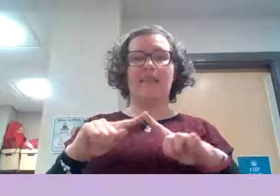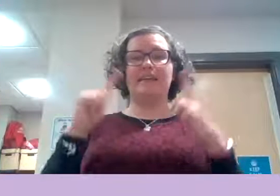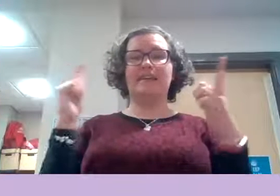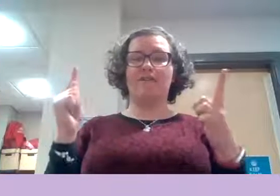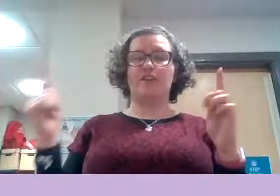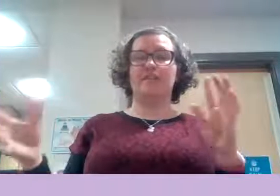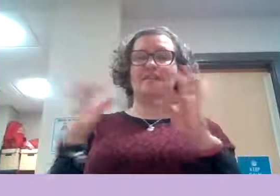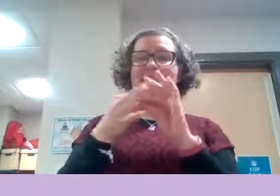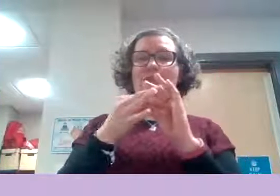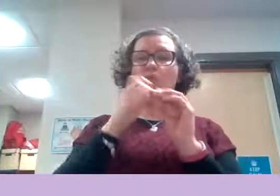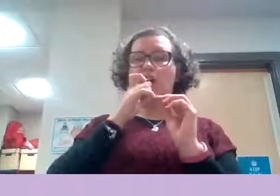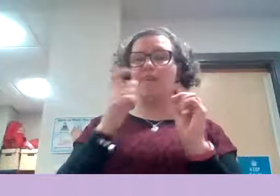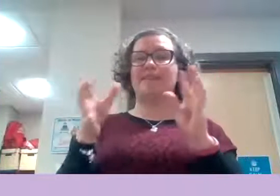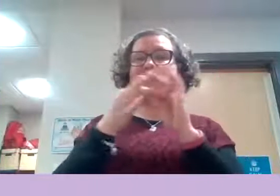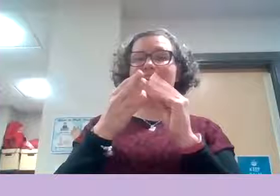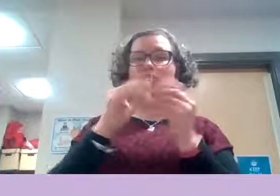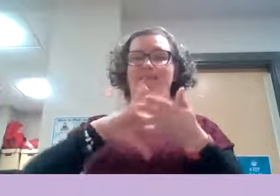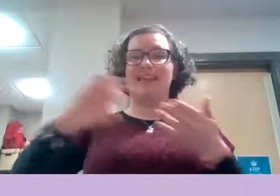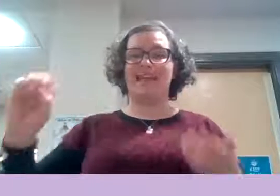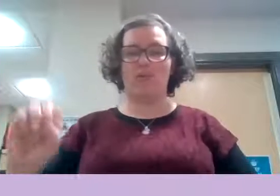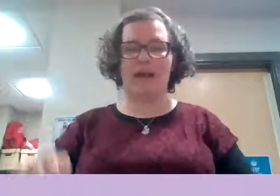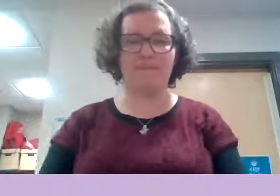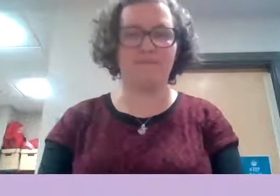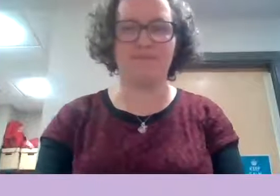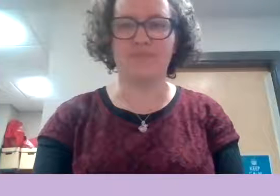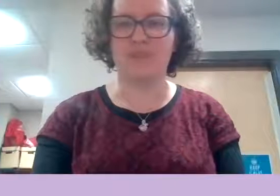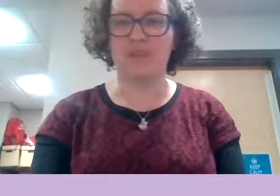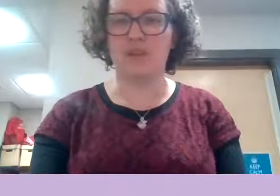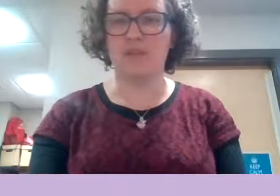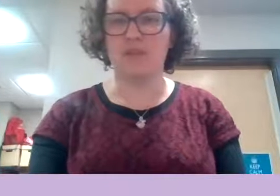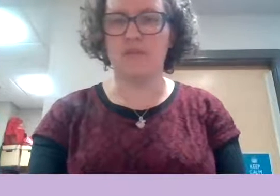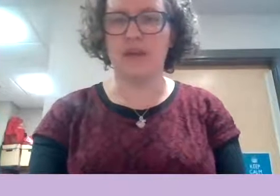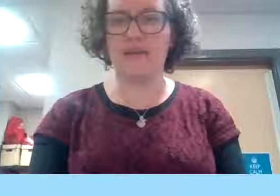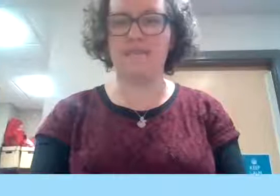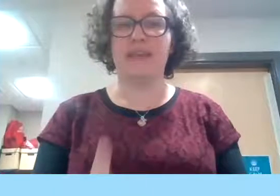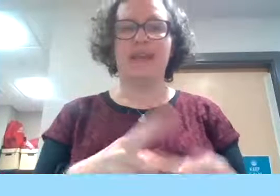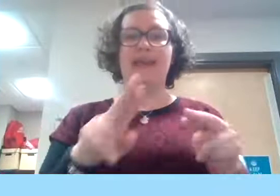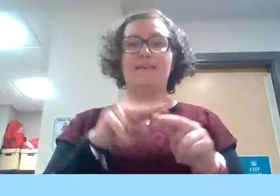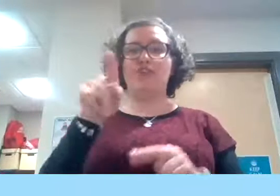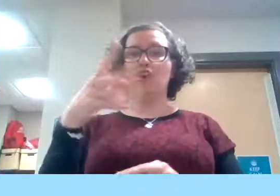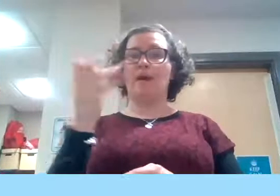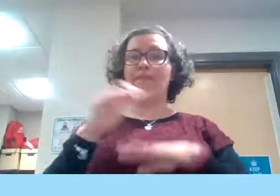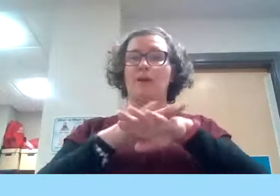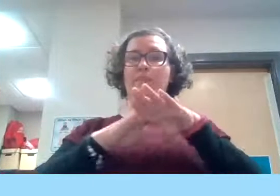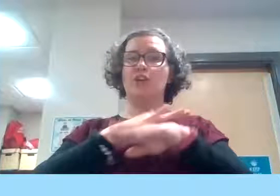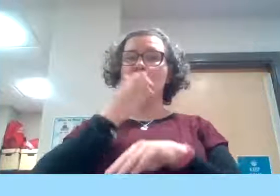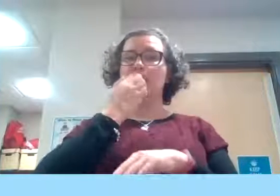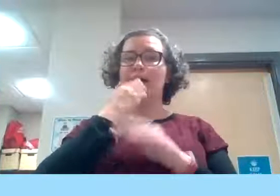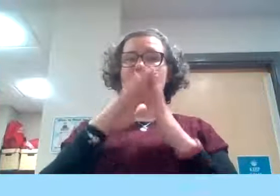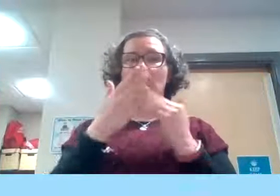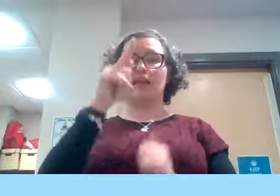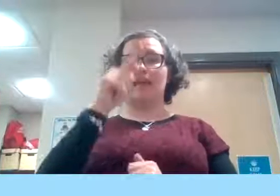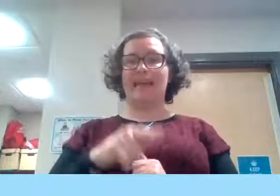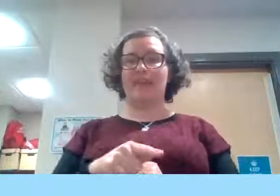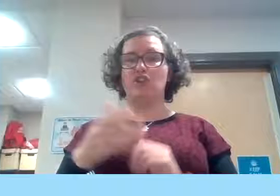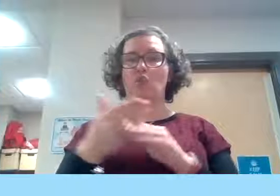okay? And then difference is a word that's linked with takeaway, okay? If you have a blue